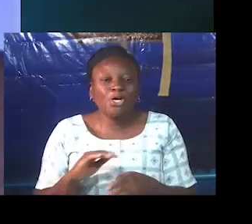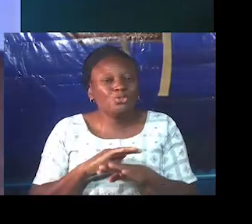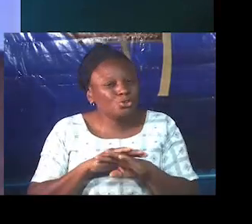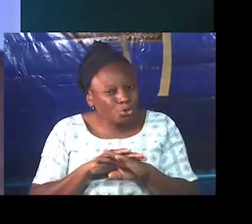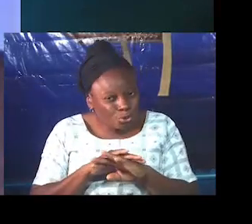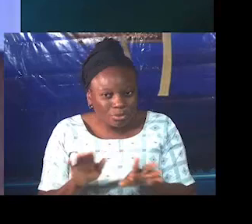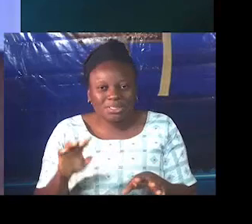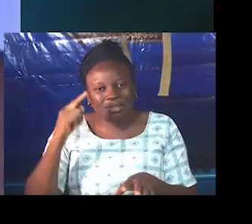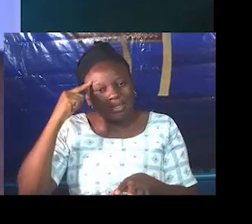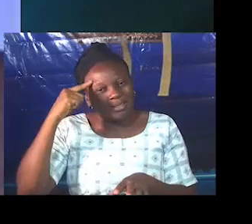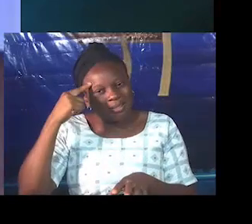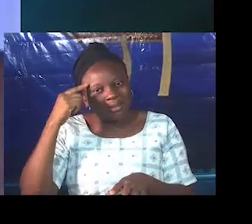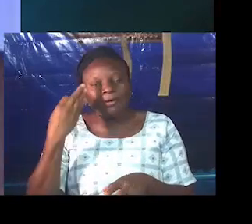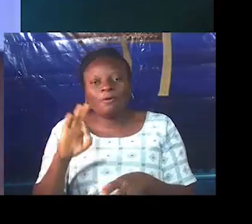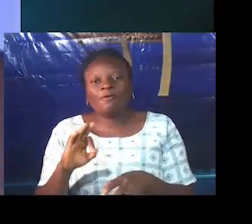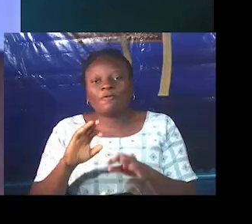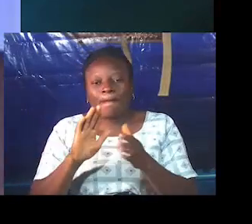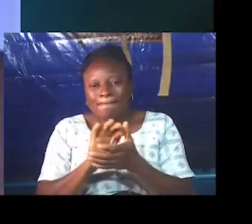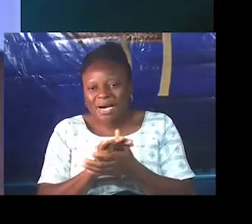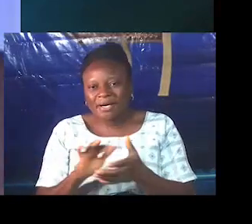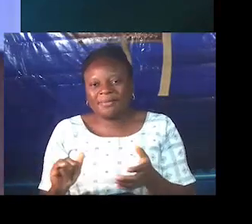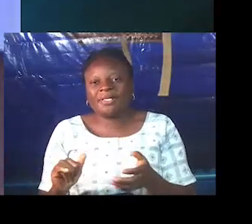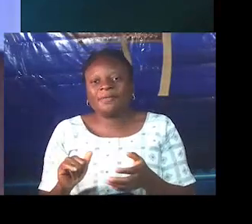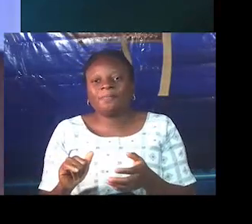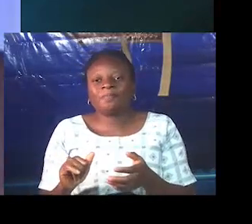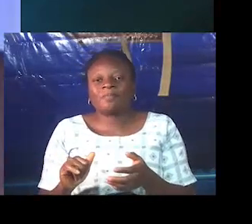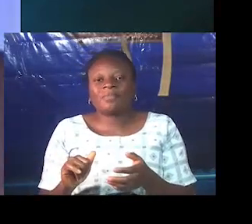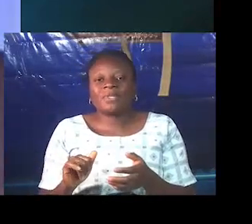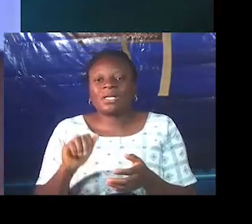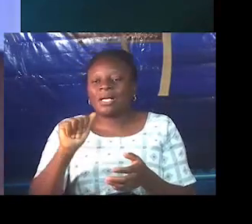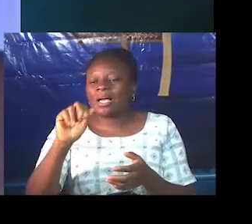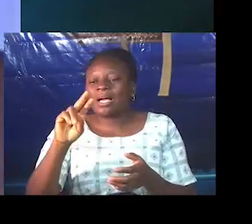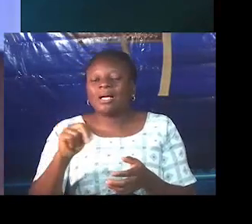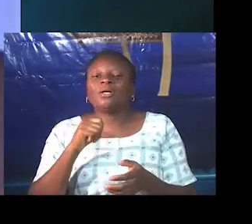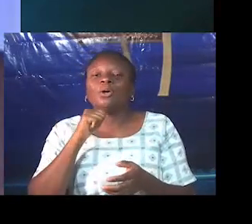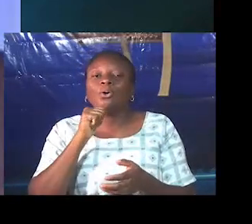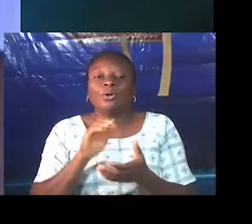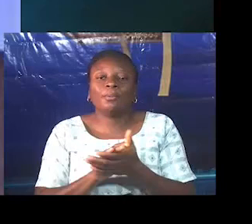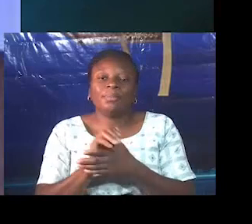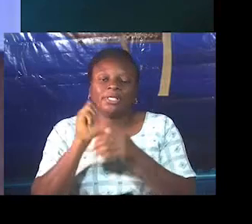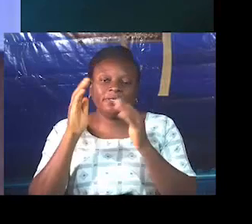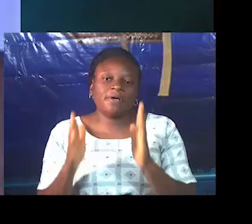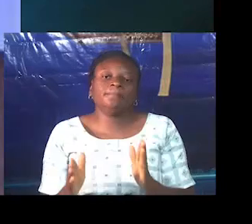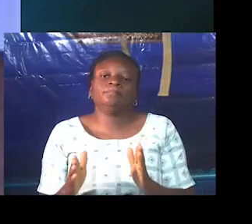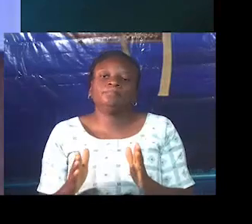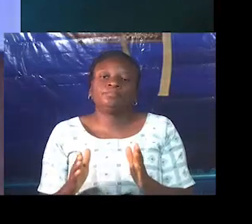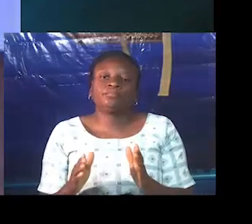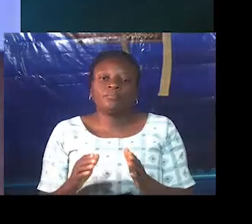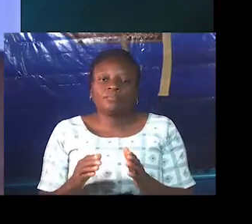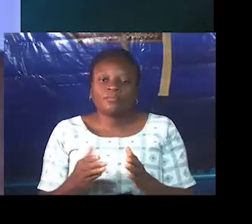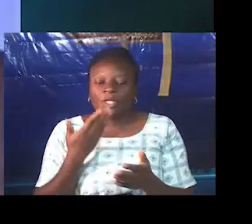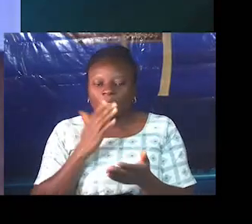word. This is what God has said, and it stands all through the time and all through the days. Praise the